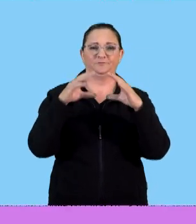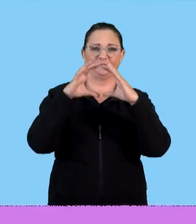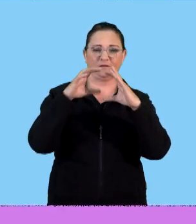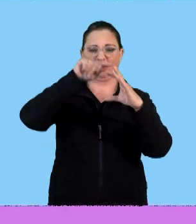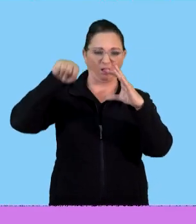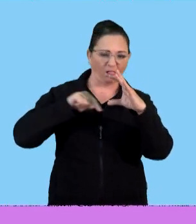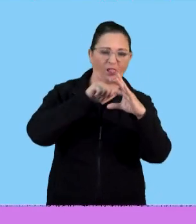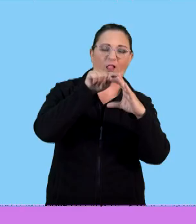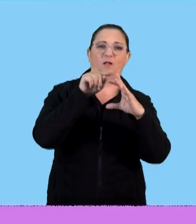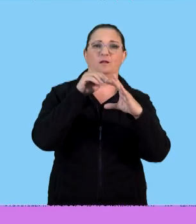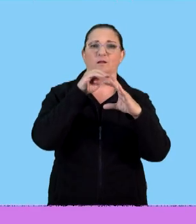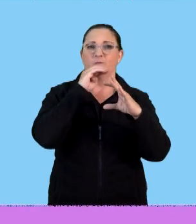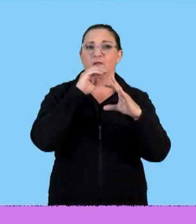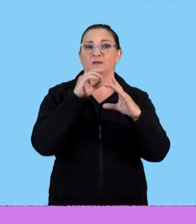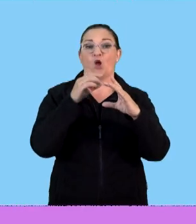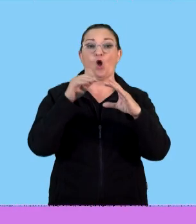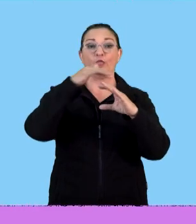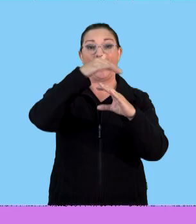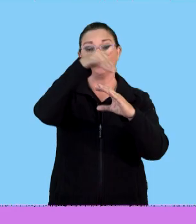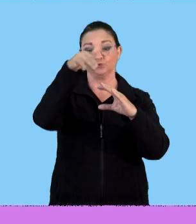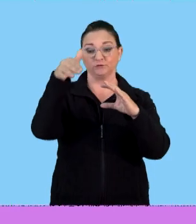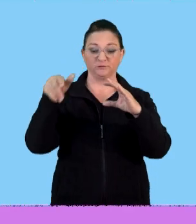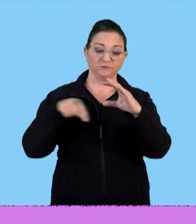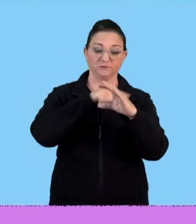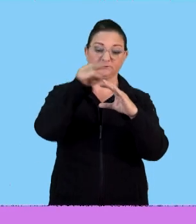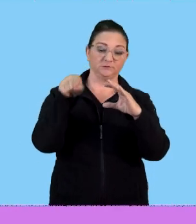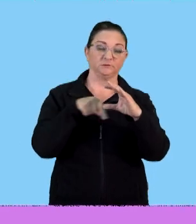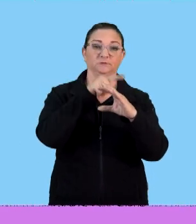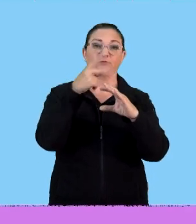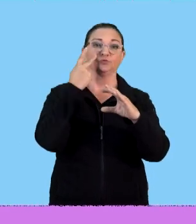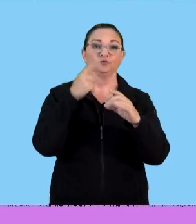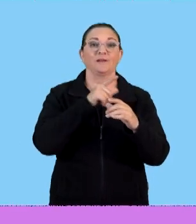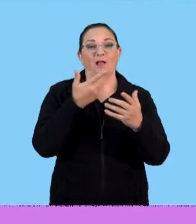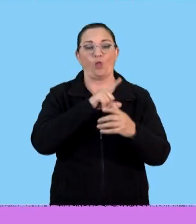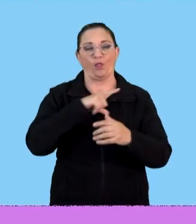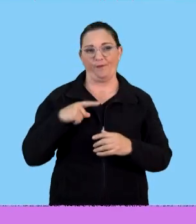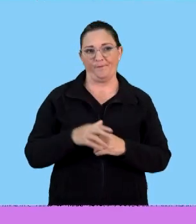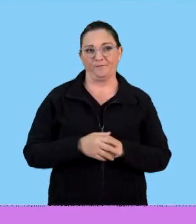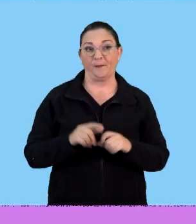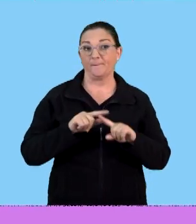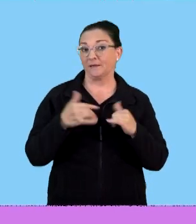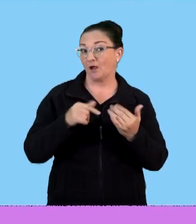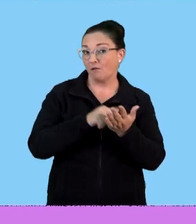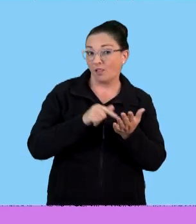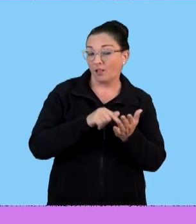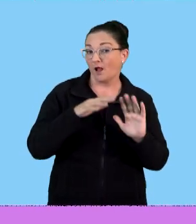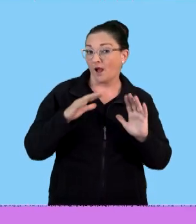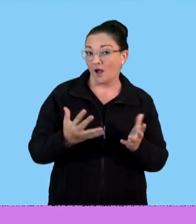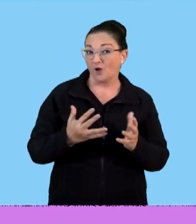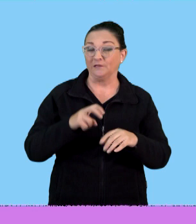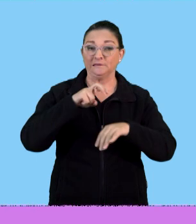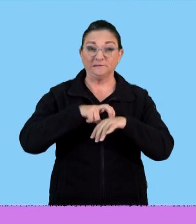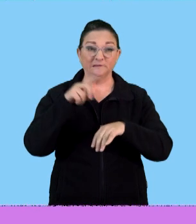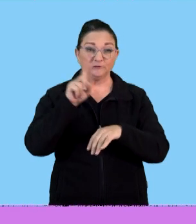geometric figure. Okay, so total length of the outside of a shape, the boundary basically. Perimeter